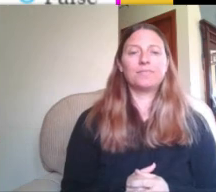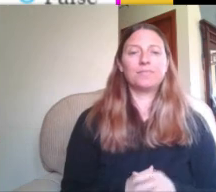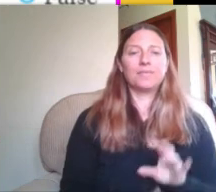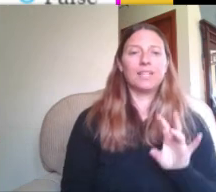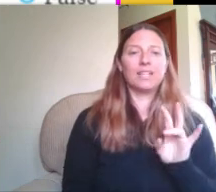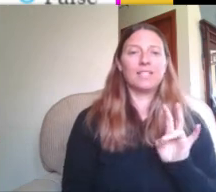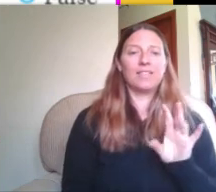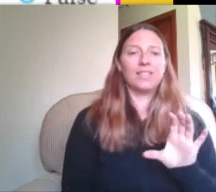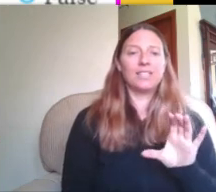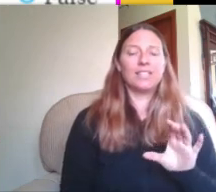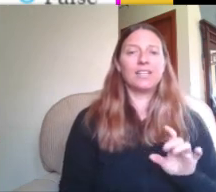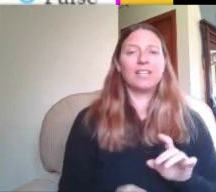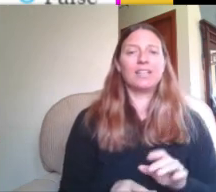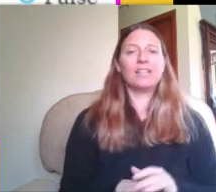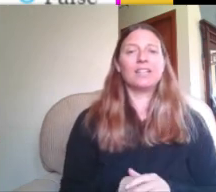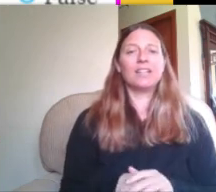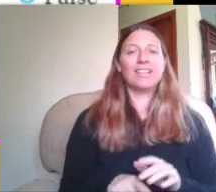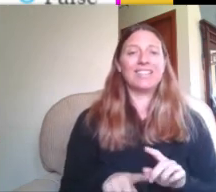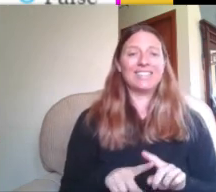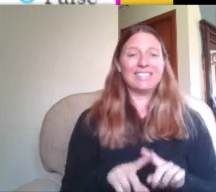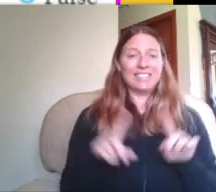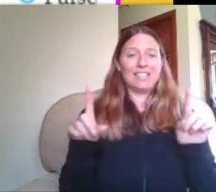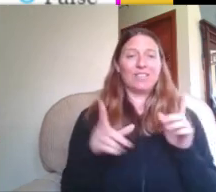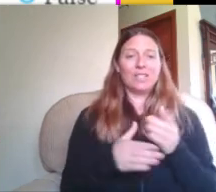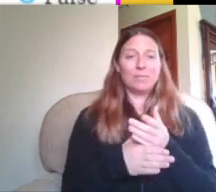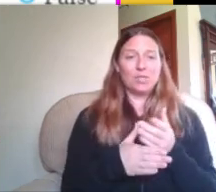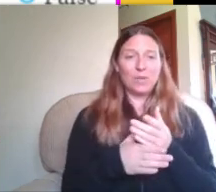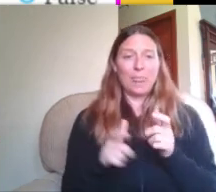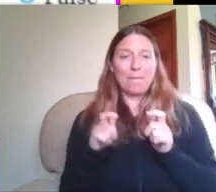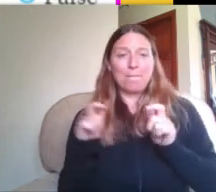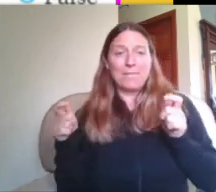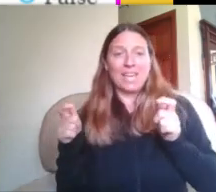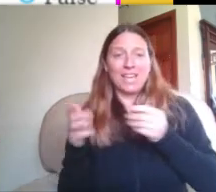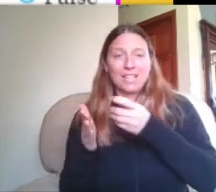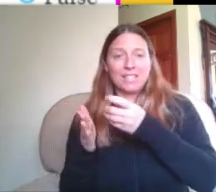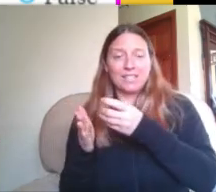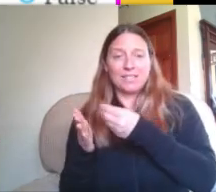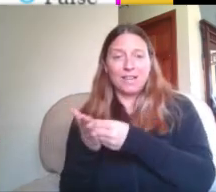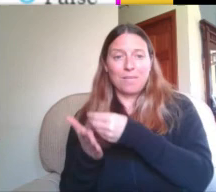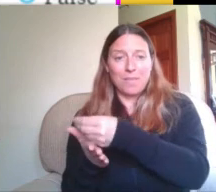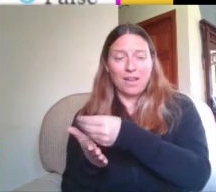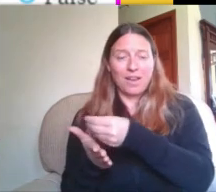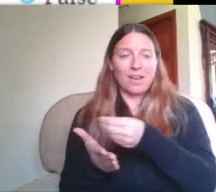7C. The difference between the greatest cost and the mean is 2.